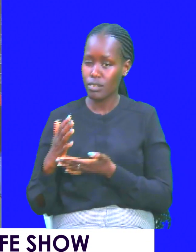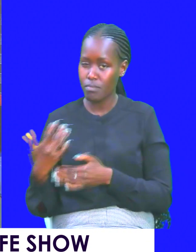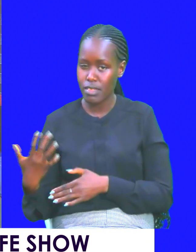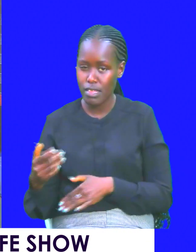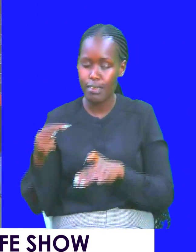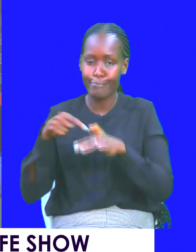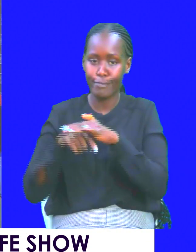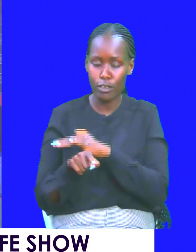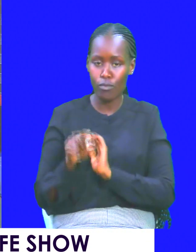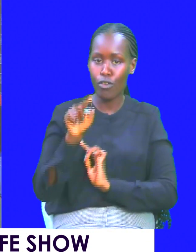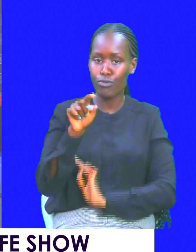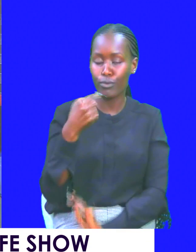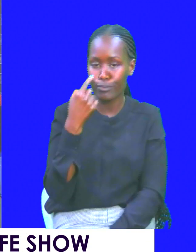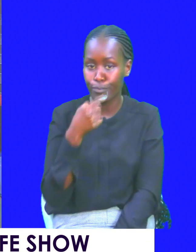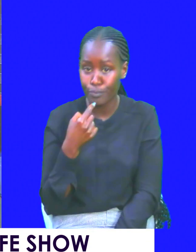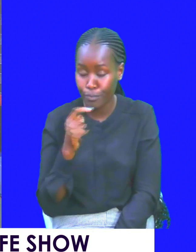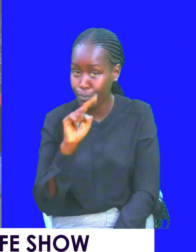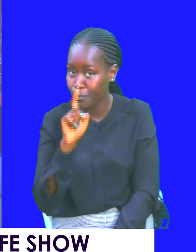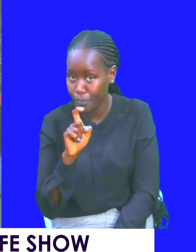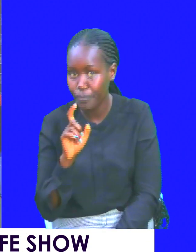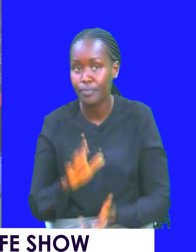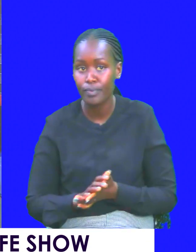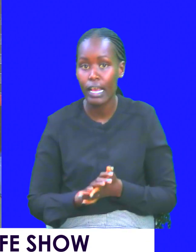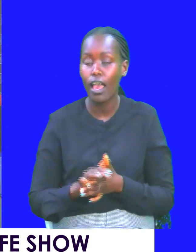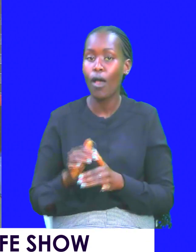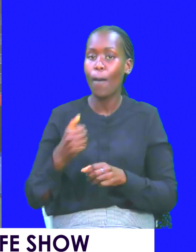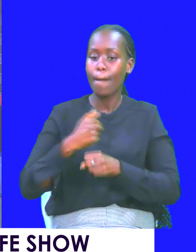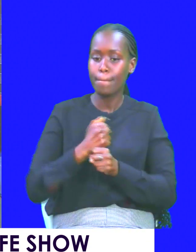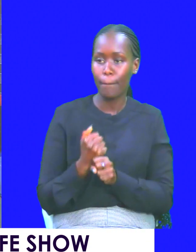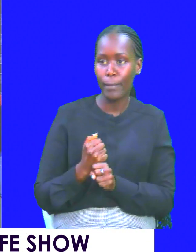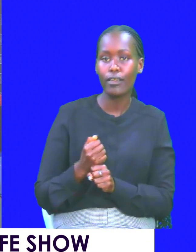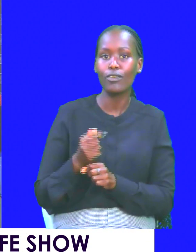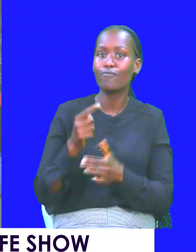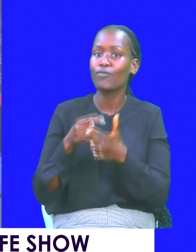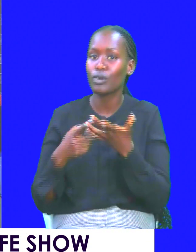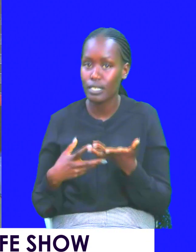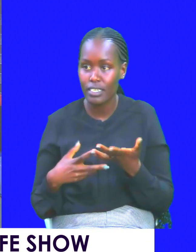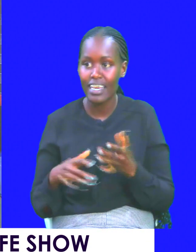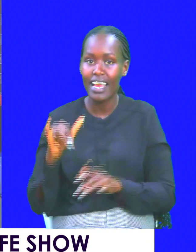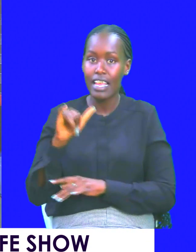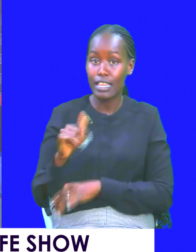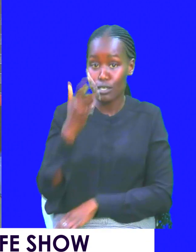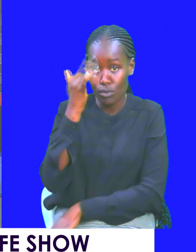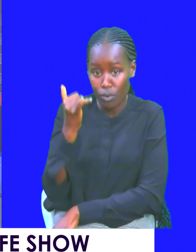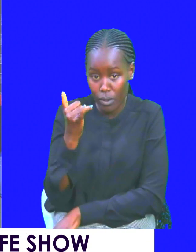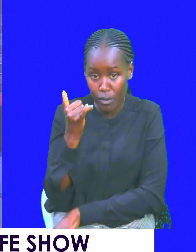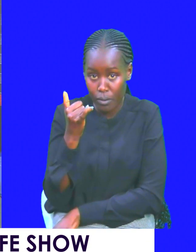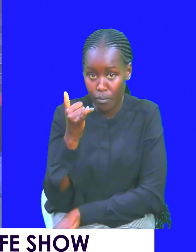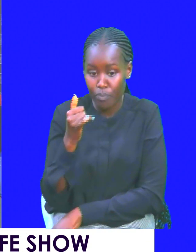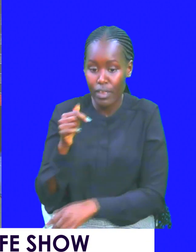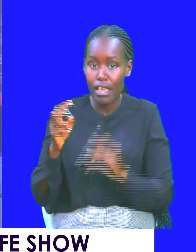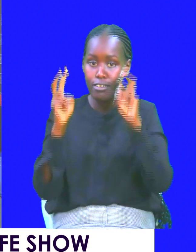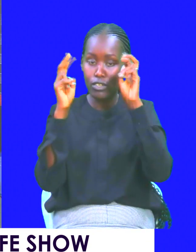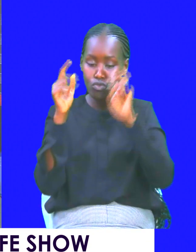Who are you? What are you made of? So that is why in this